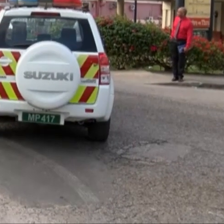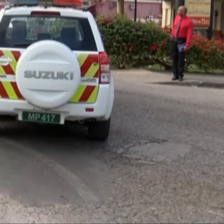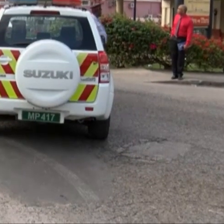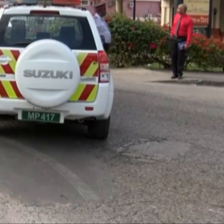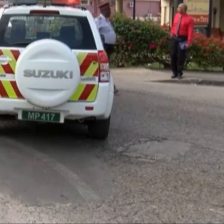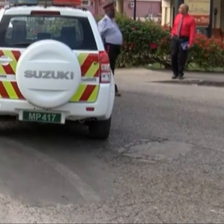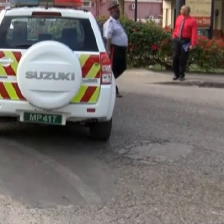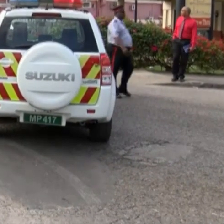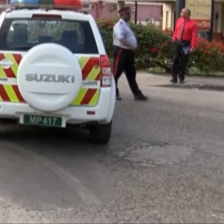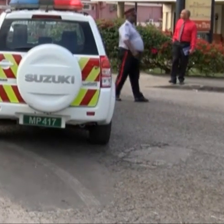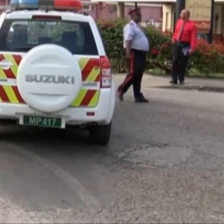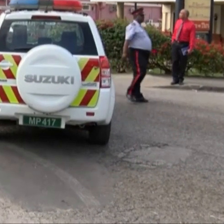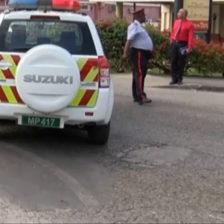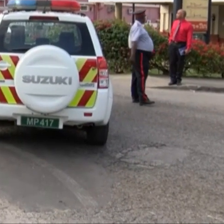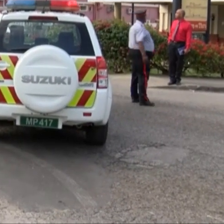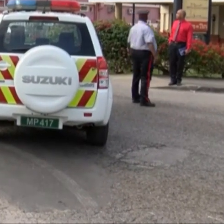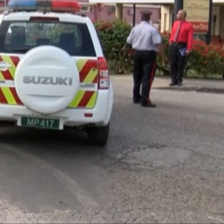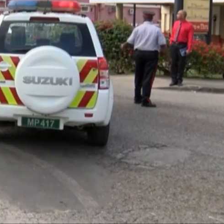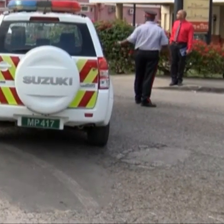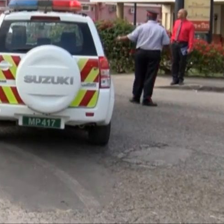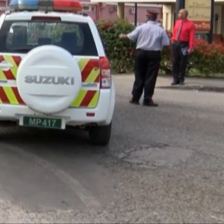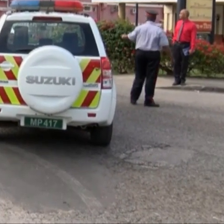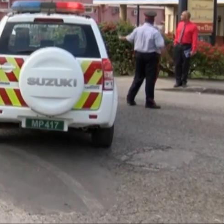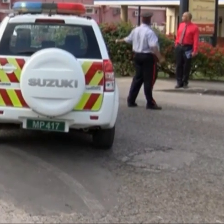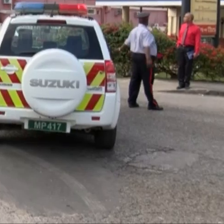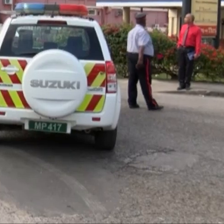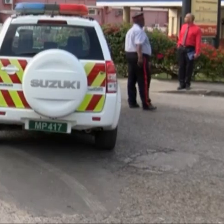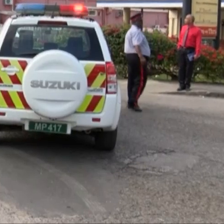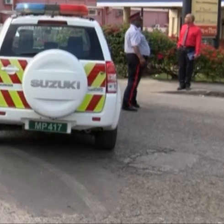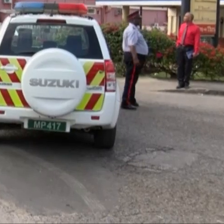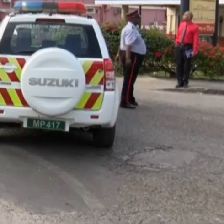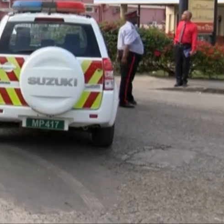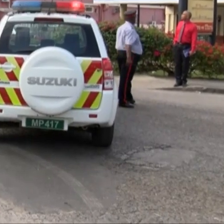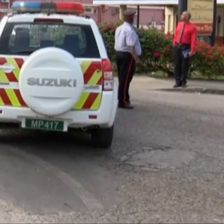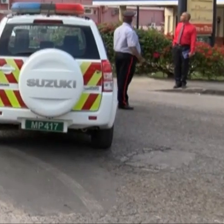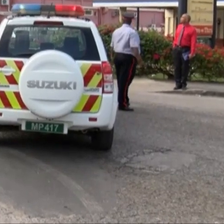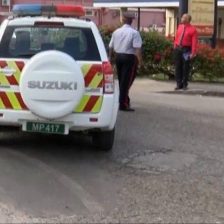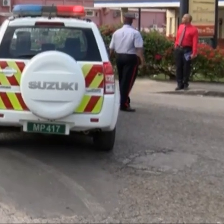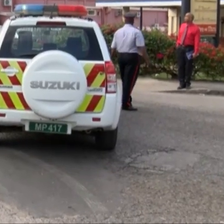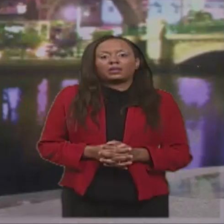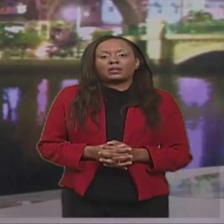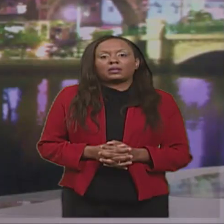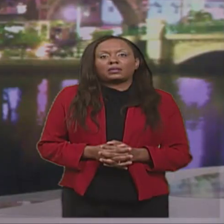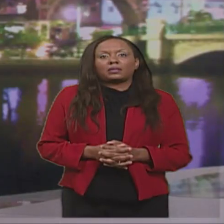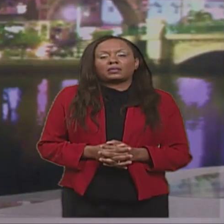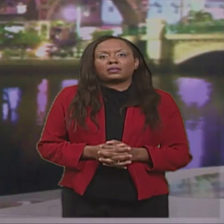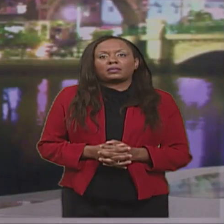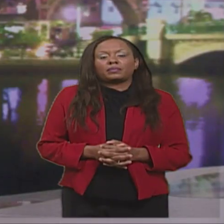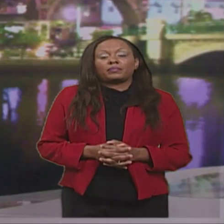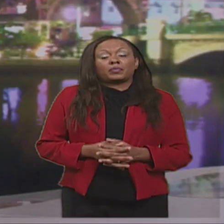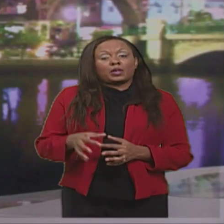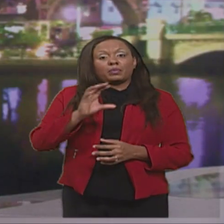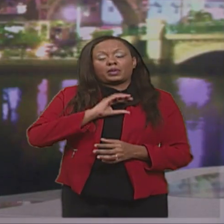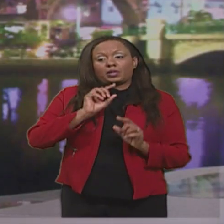from the area and other people gathered at the scene as lawmen carried out their investigations. Police also